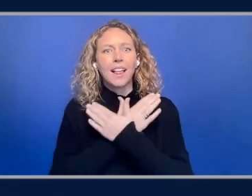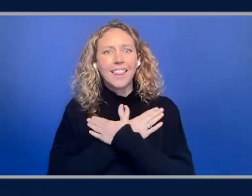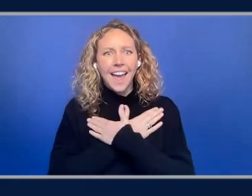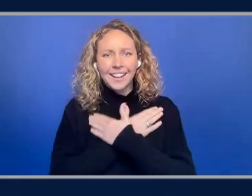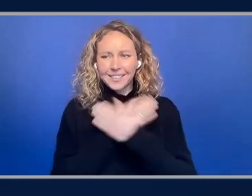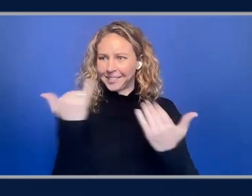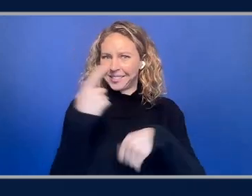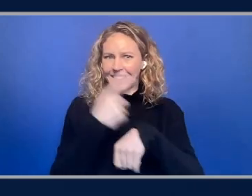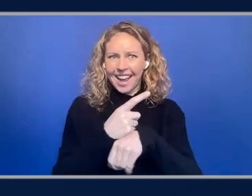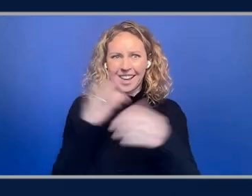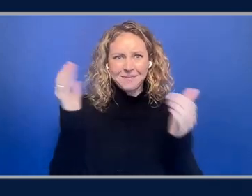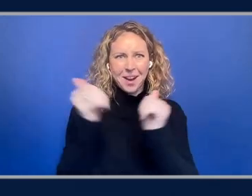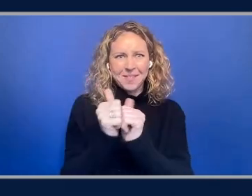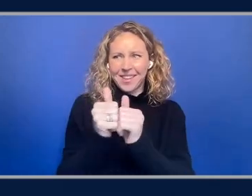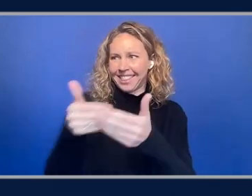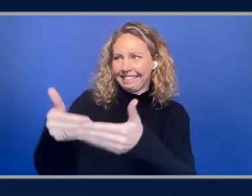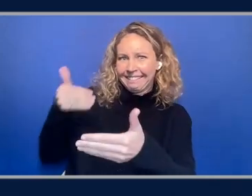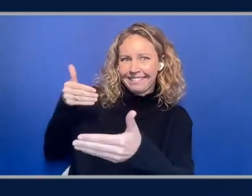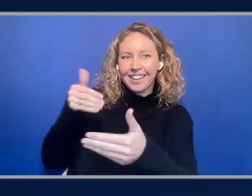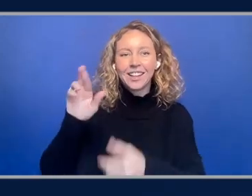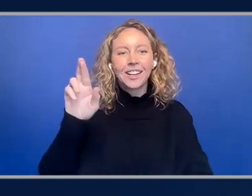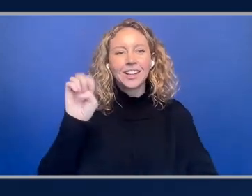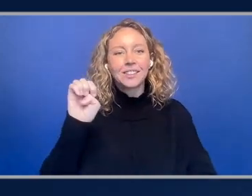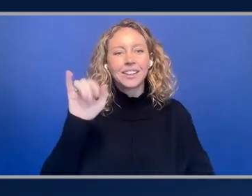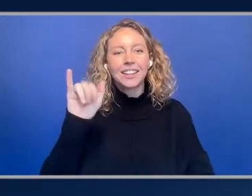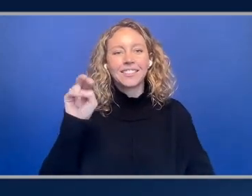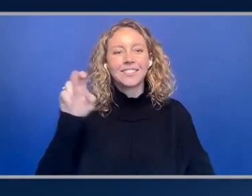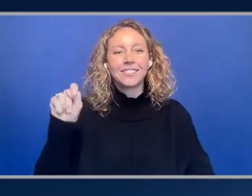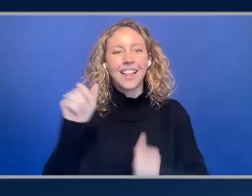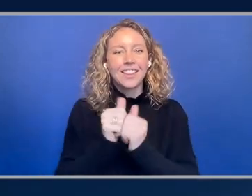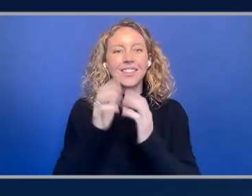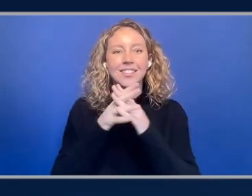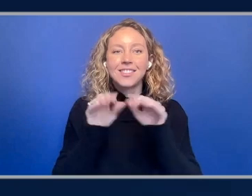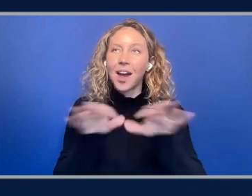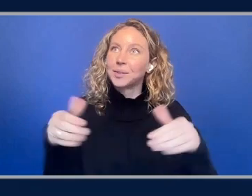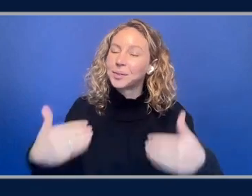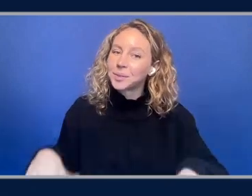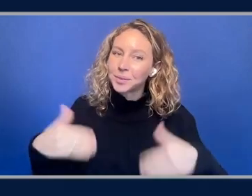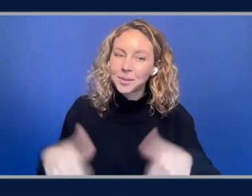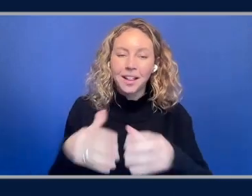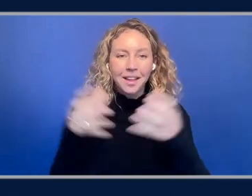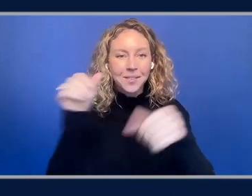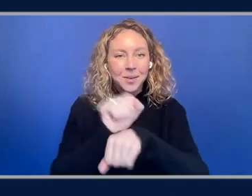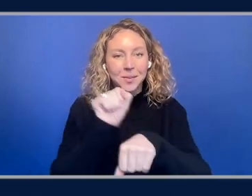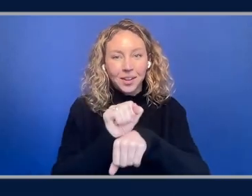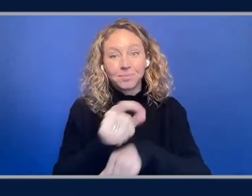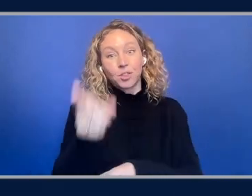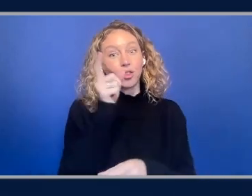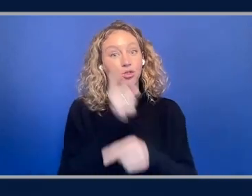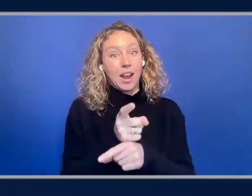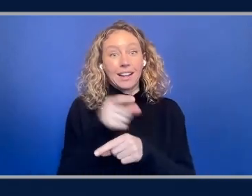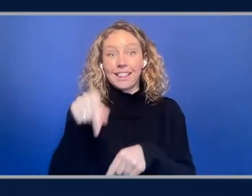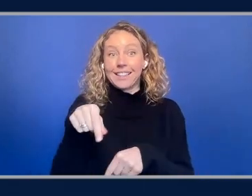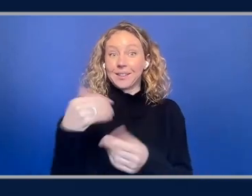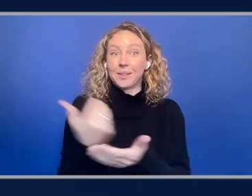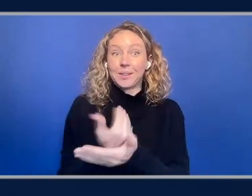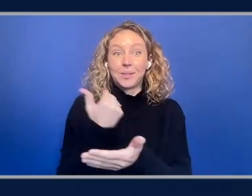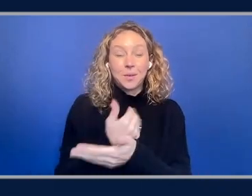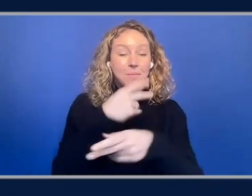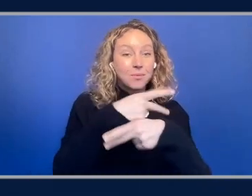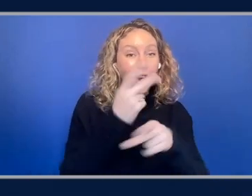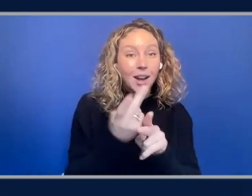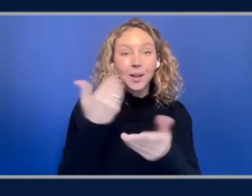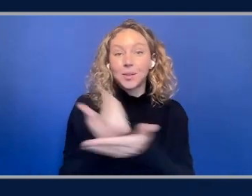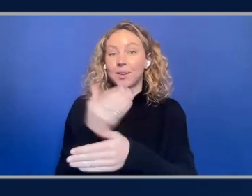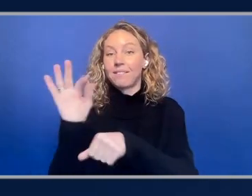long time. Yeah, reInvent launches are no joke. I know, for sure, yeah. Launching a product like this and a feature like this is definitely a feat. Yeah. So we are live here.